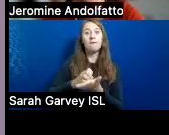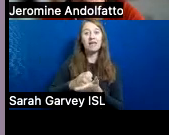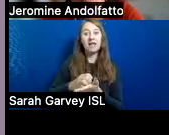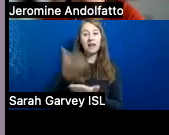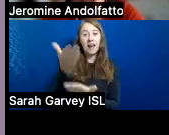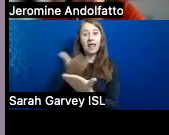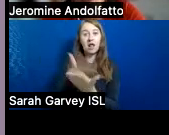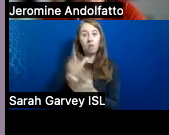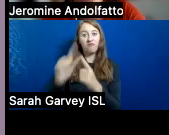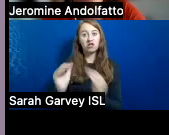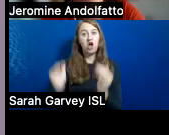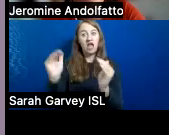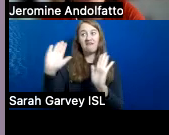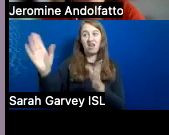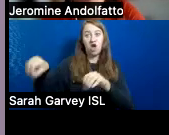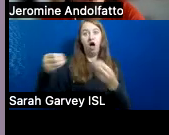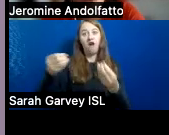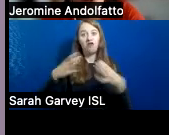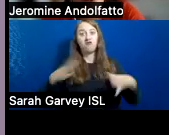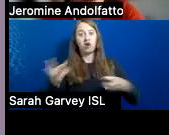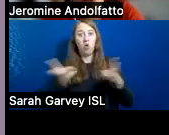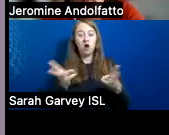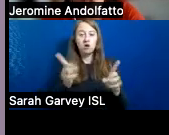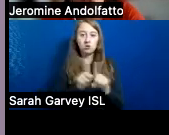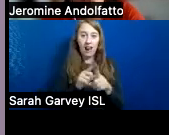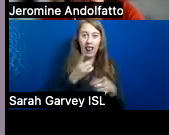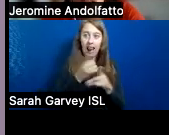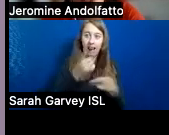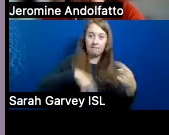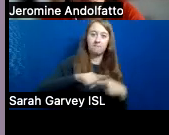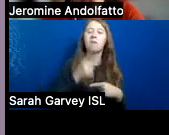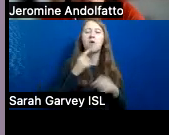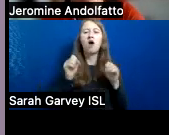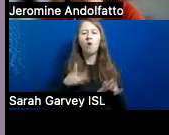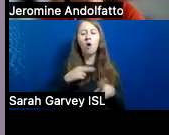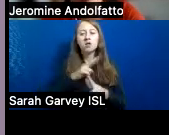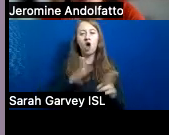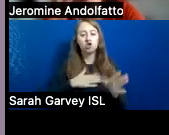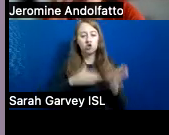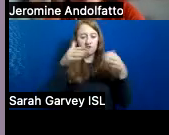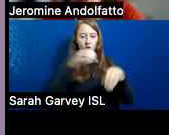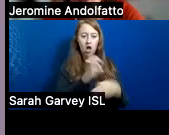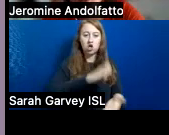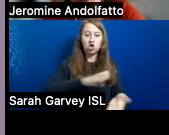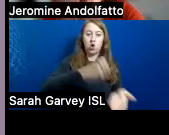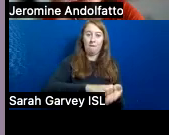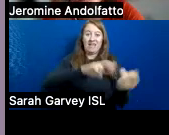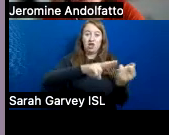legal framework. And we did not only focus on the EU as a European Union, we also